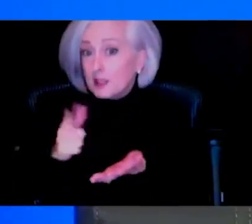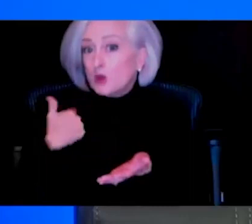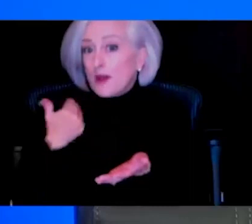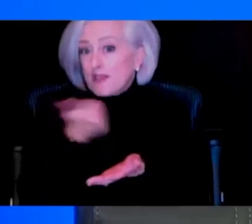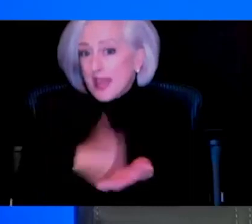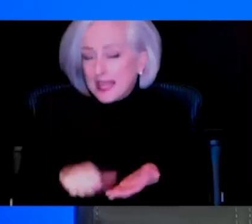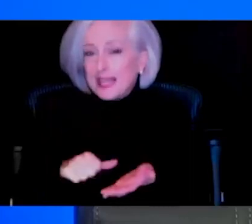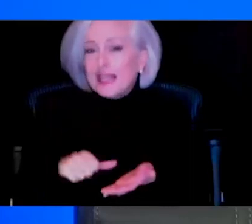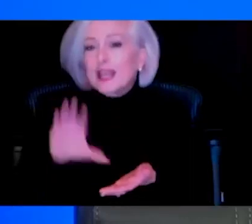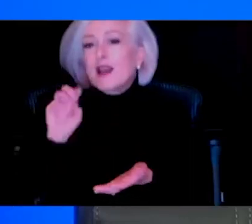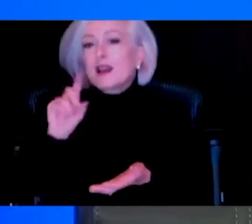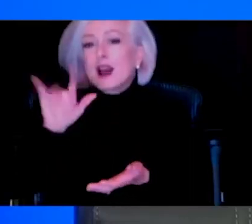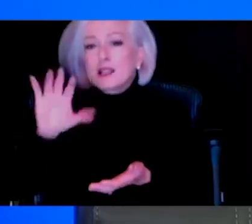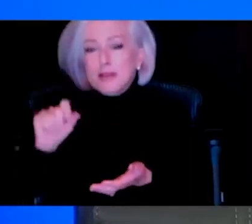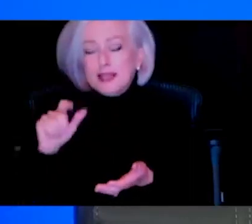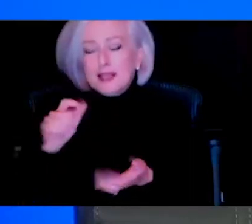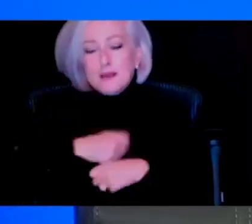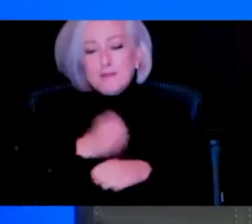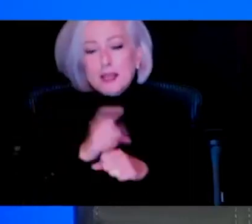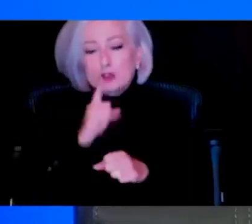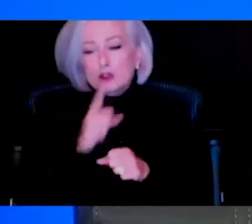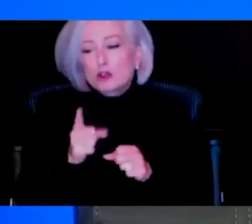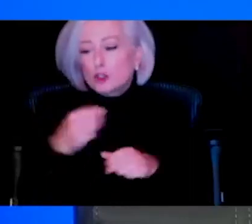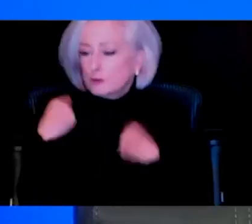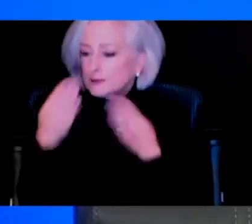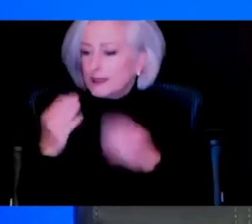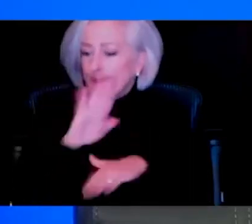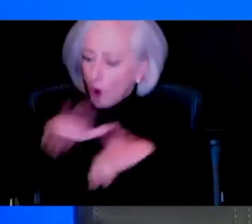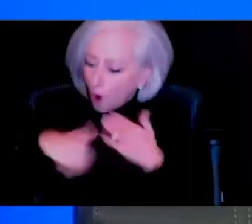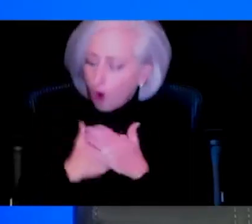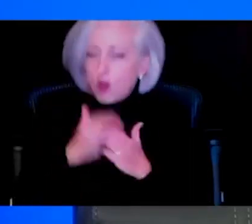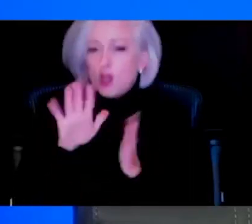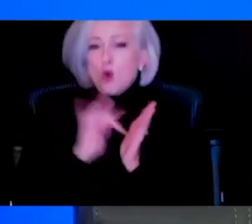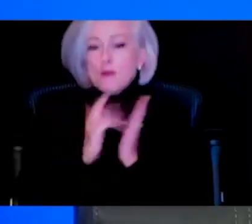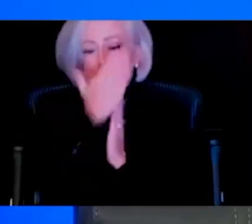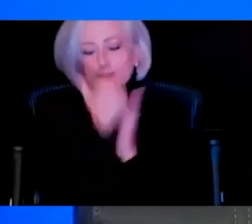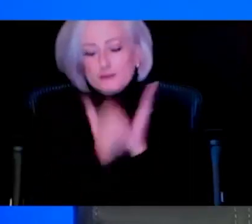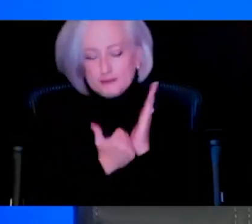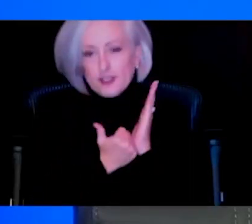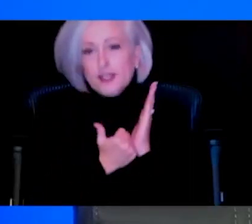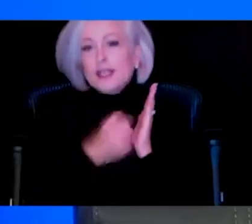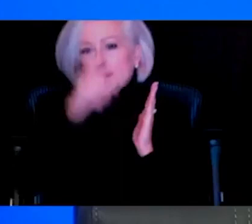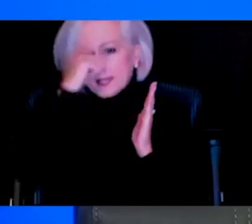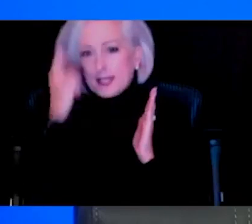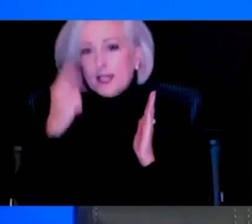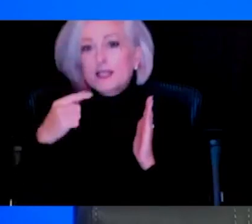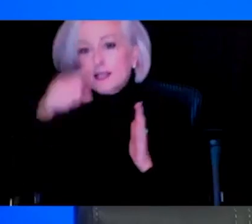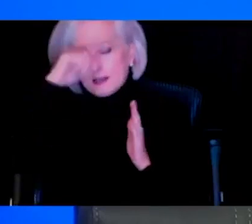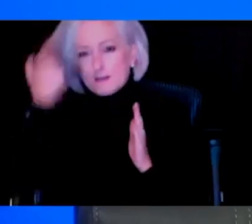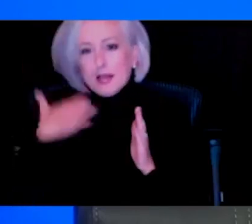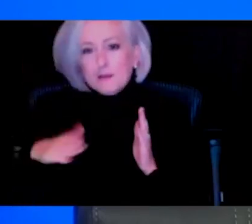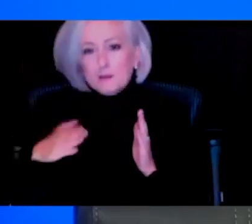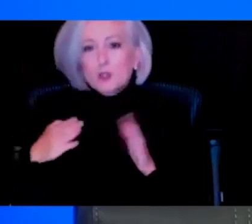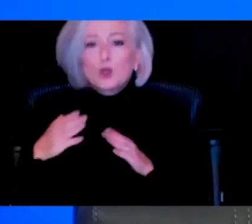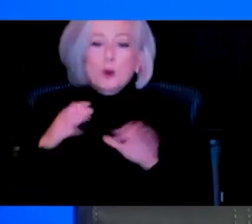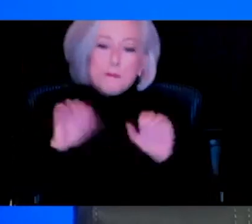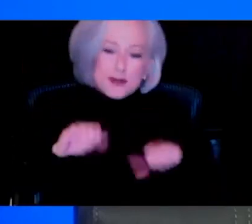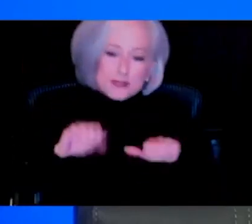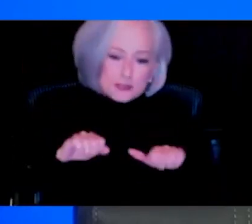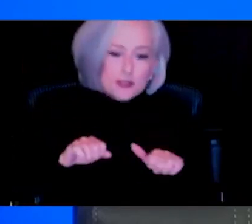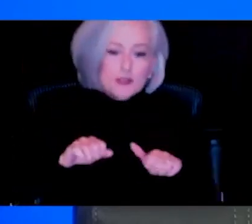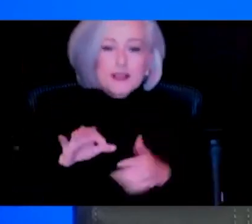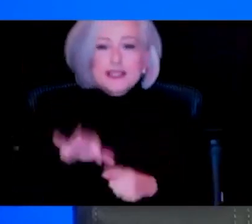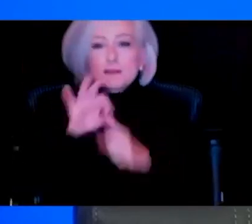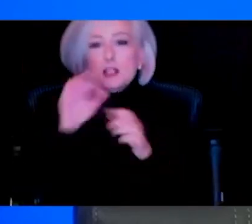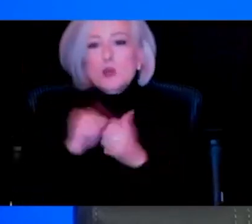to disclose all your medications, because with a lot of these procedures, bruising is a potential, especially with filler. So you want to let them